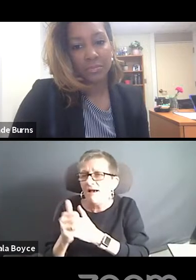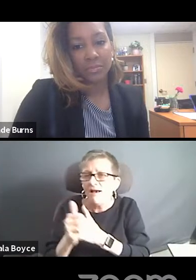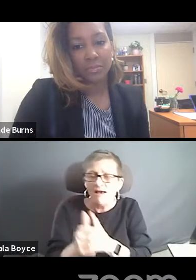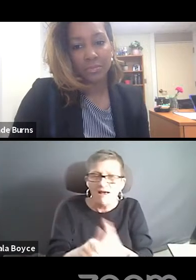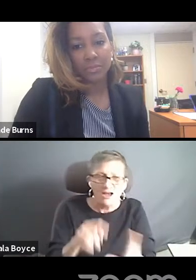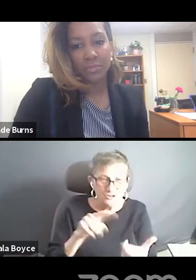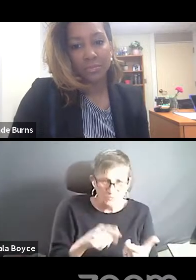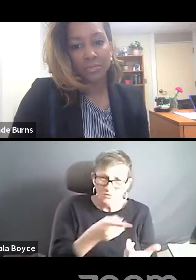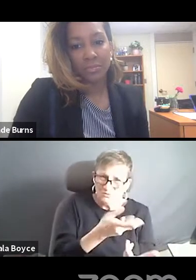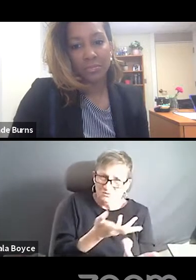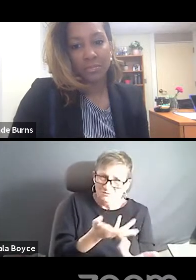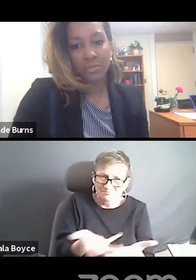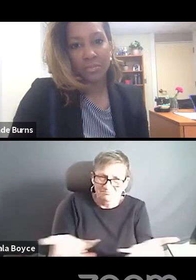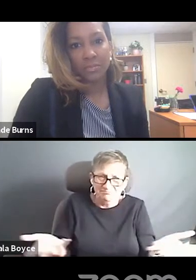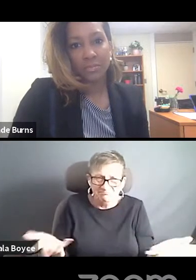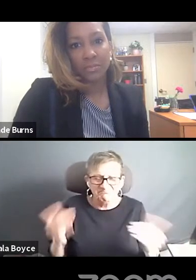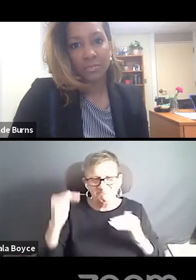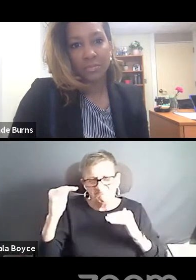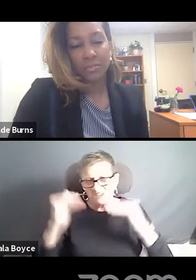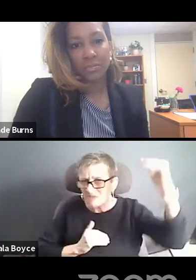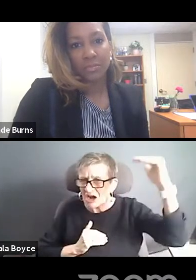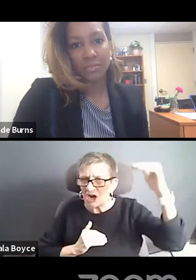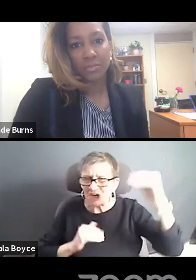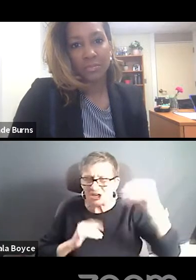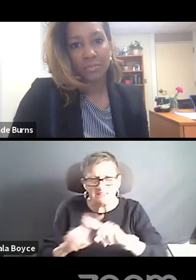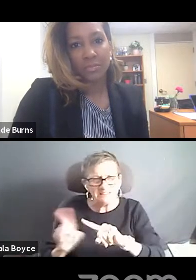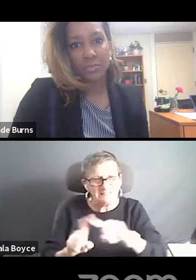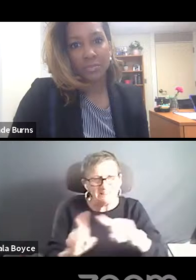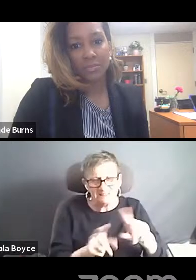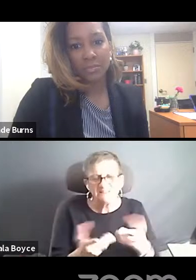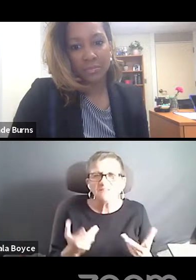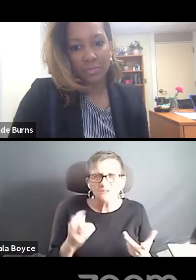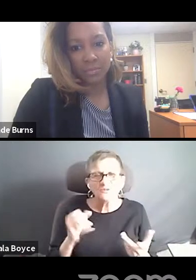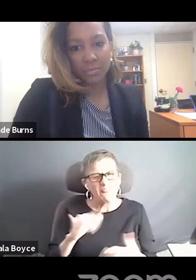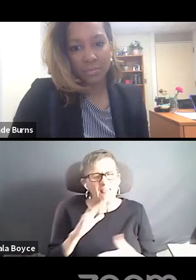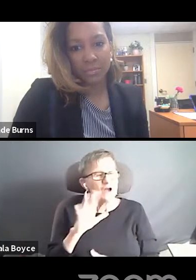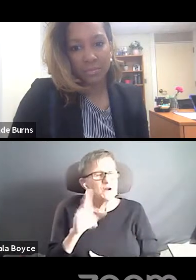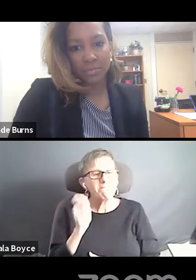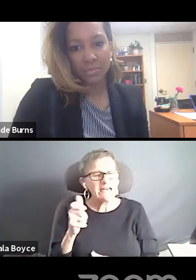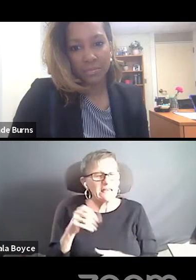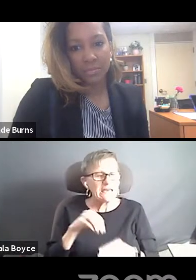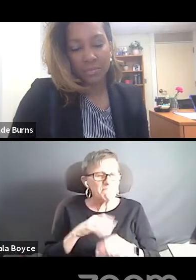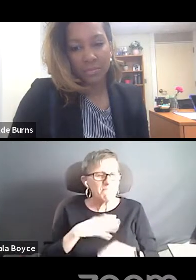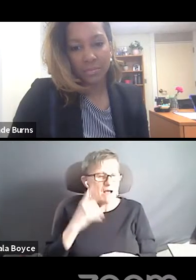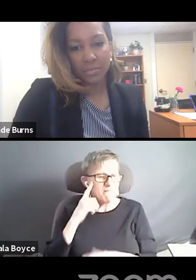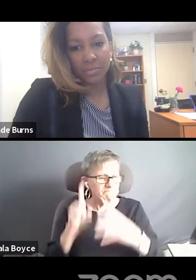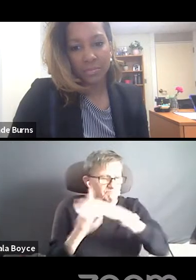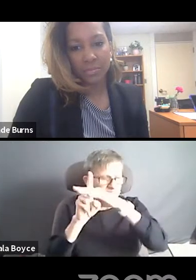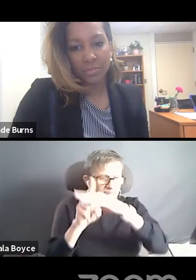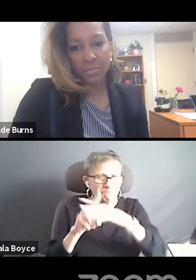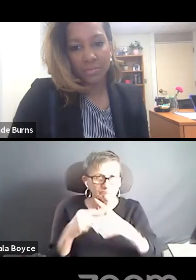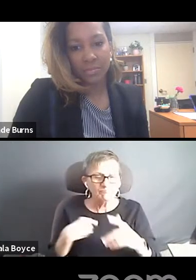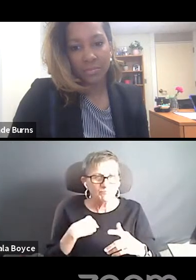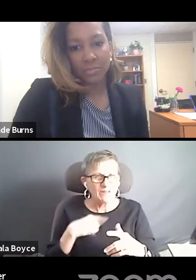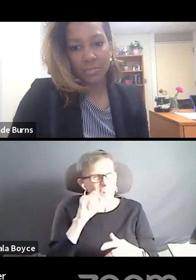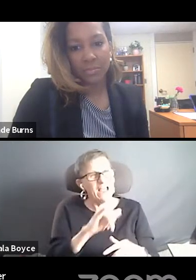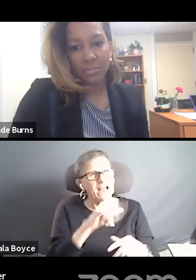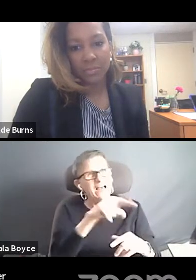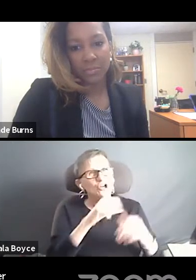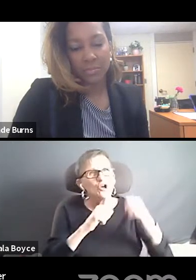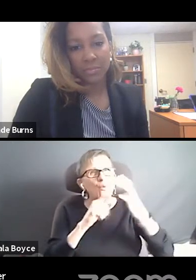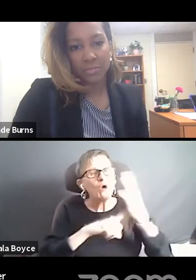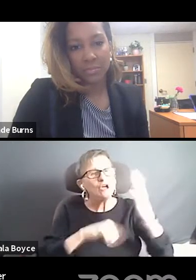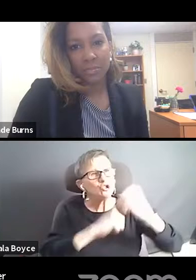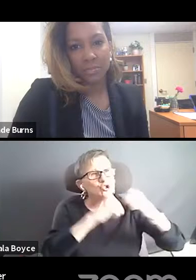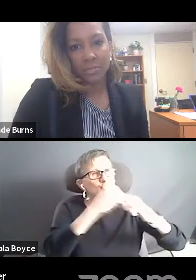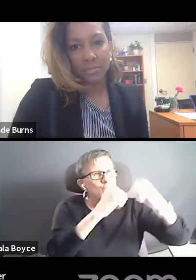has led to these disparities. So those are just some of the things that immediately come to mind. It's the structures that have